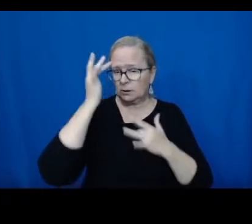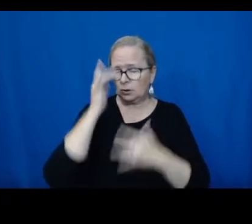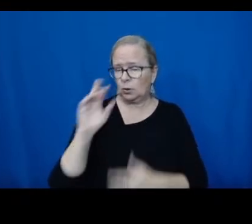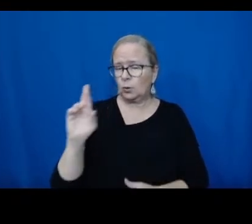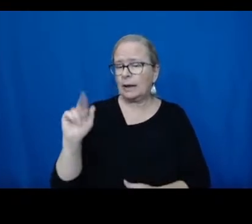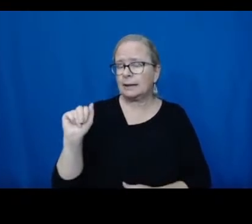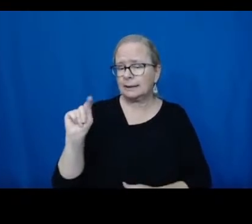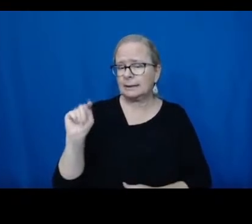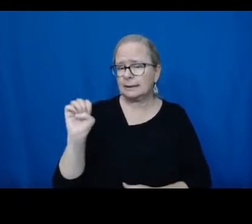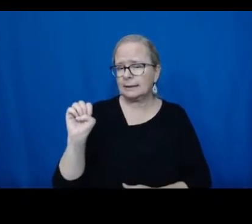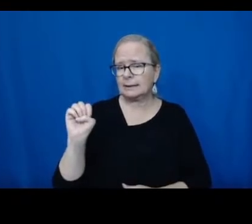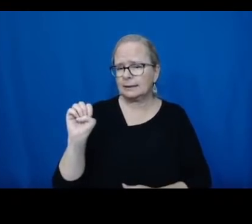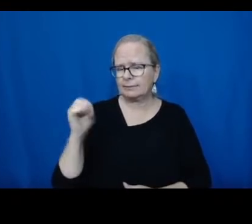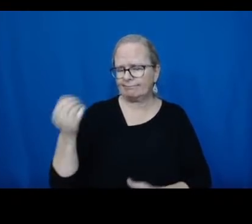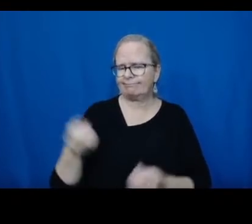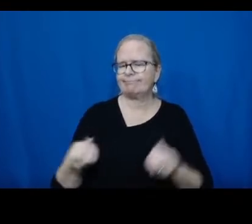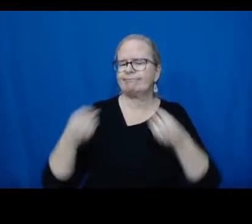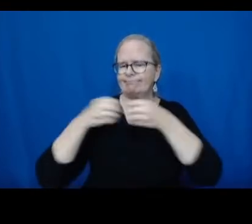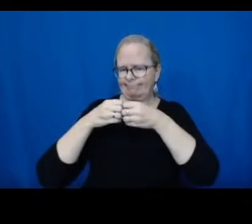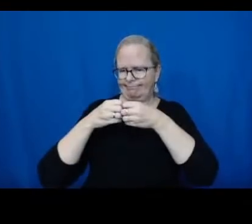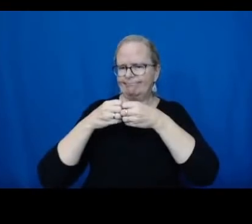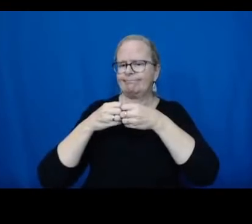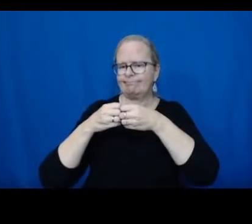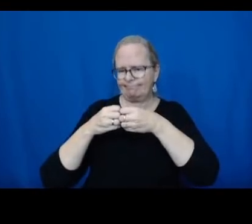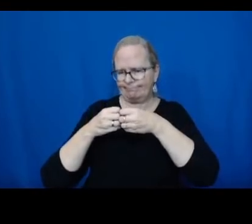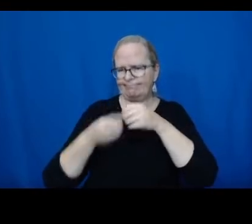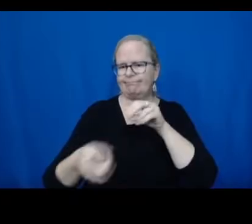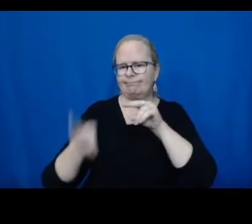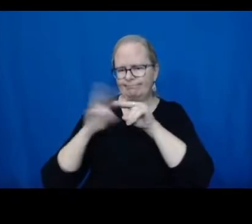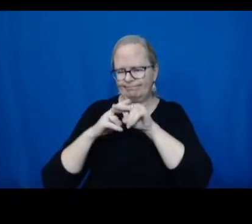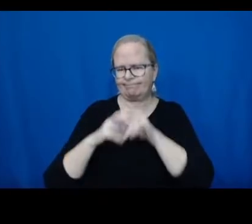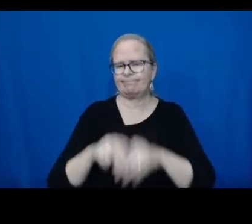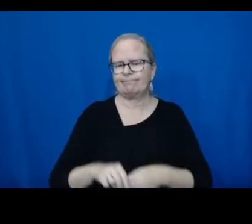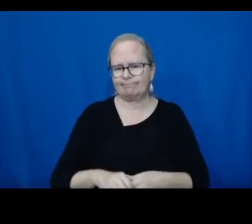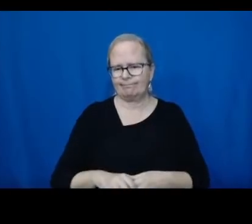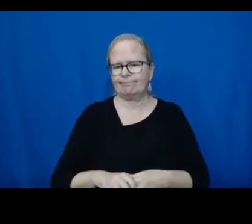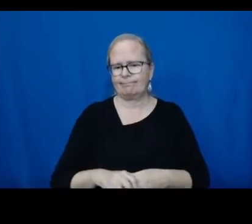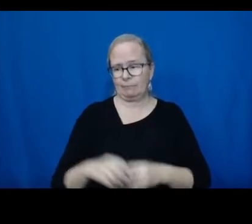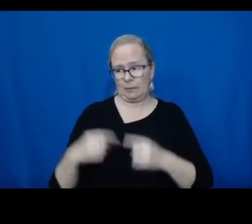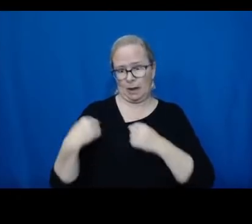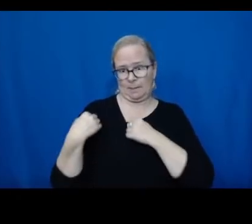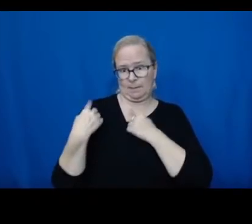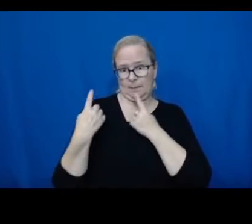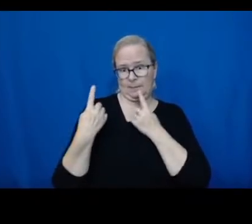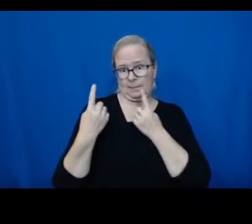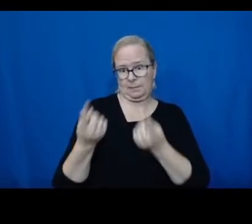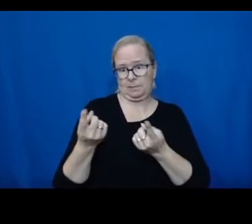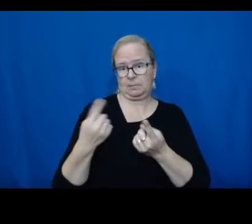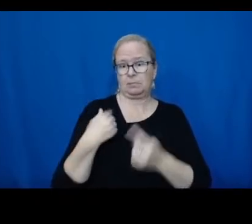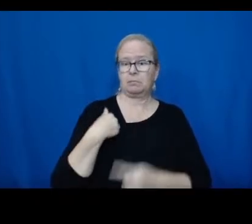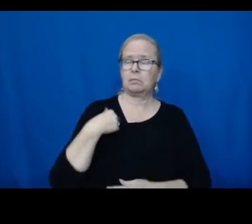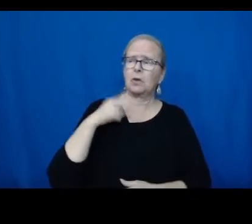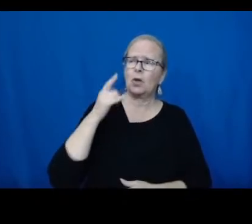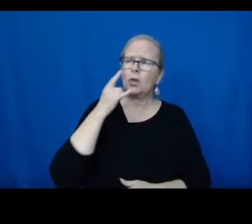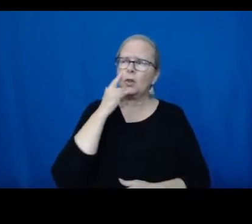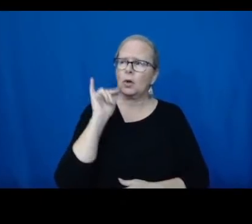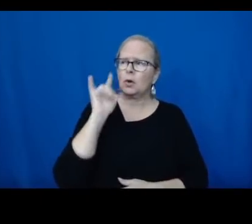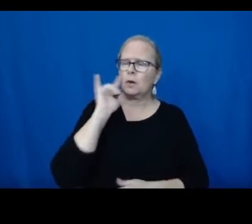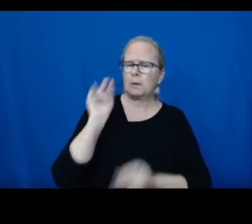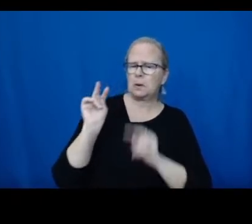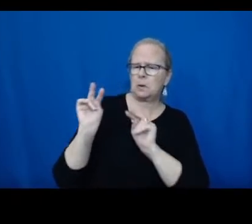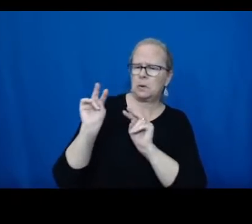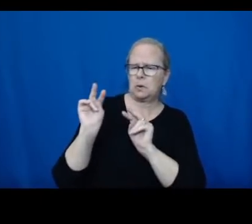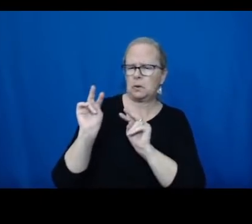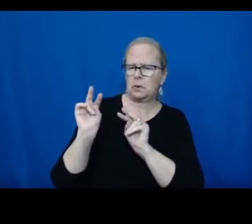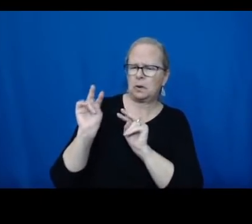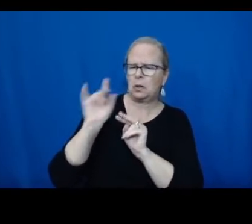that's the case. I would say that's very firmly the case. And vaccines are exceptional at